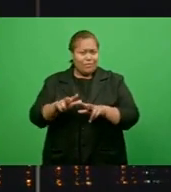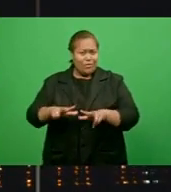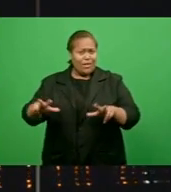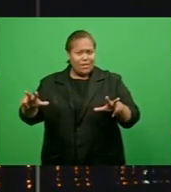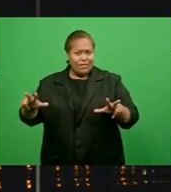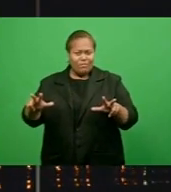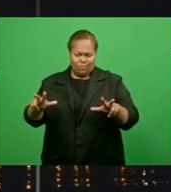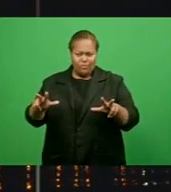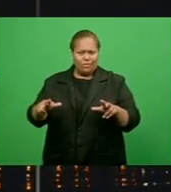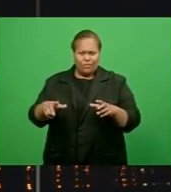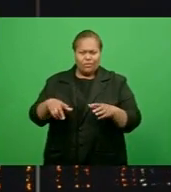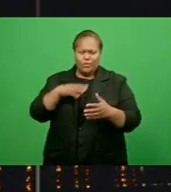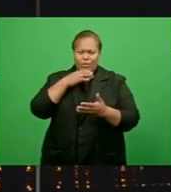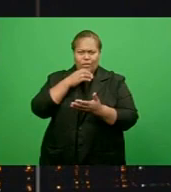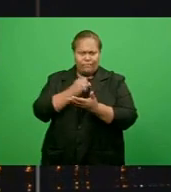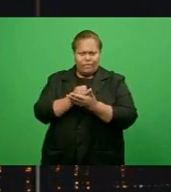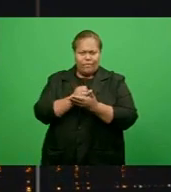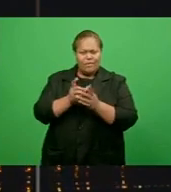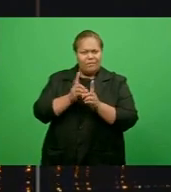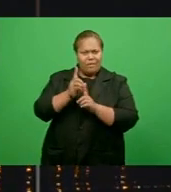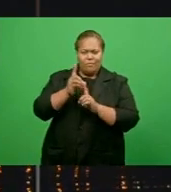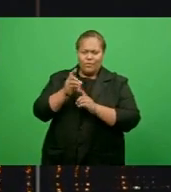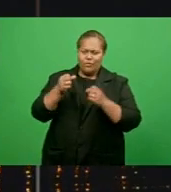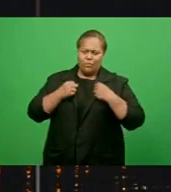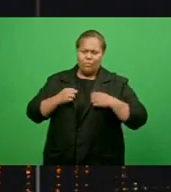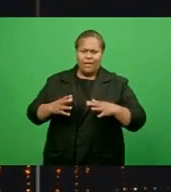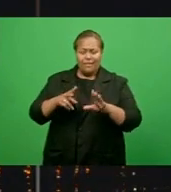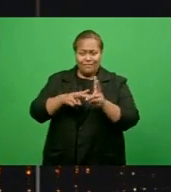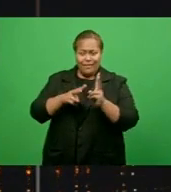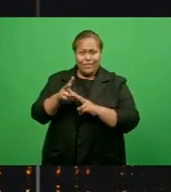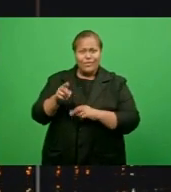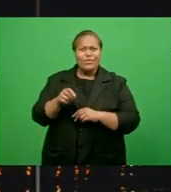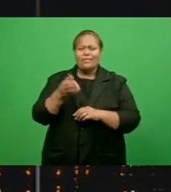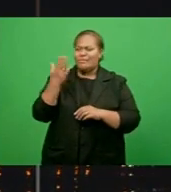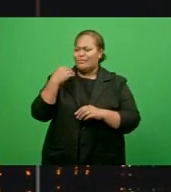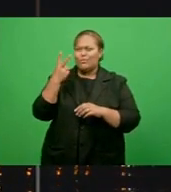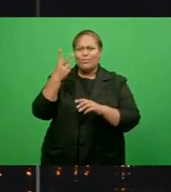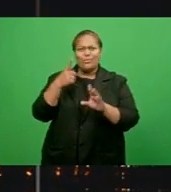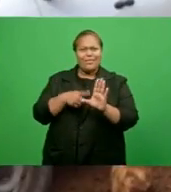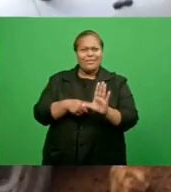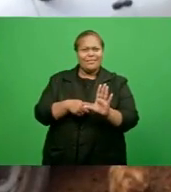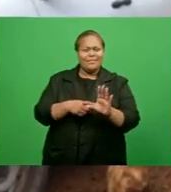been completed in the village in the past 2 years. Chosai Nunga reports.